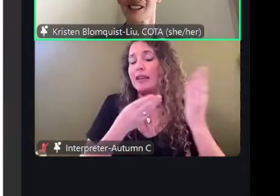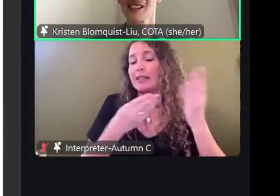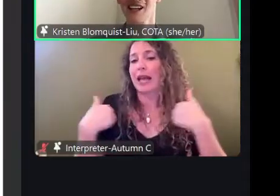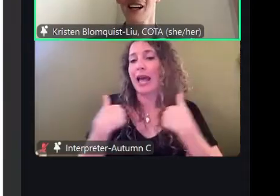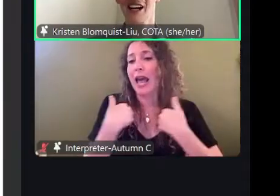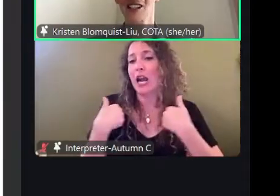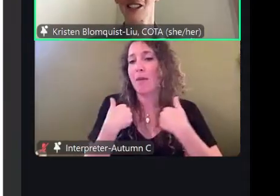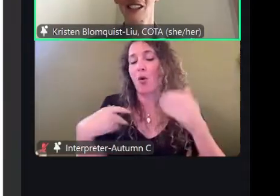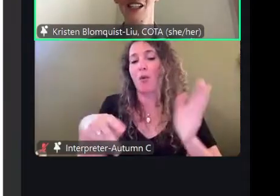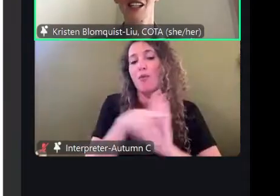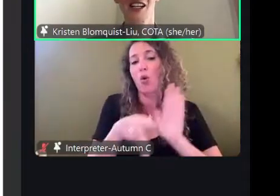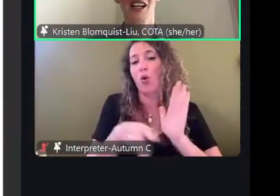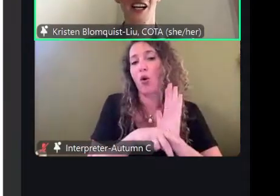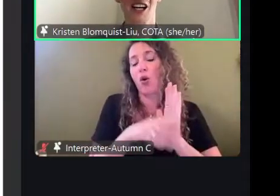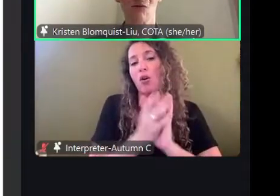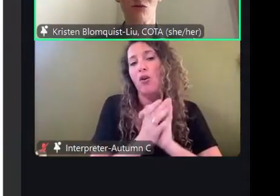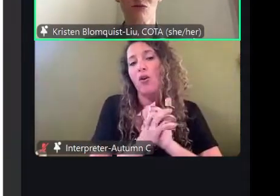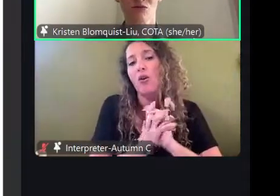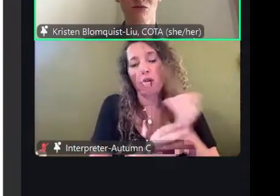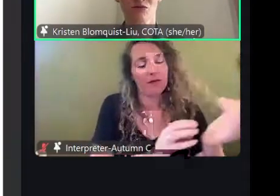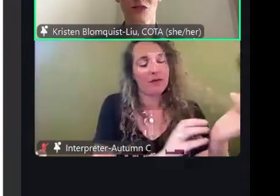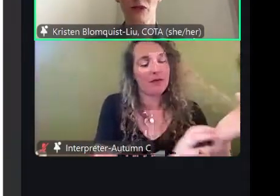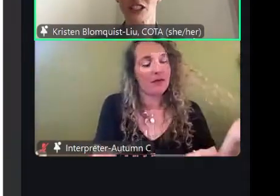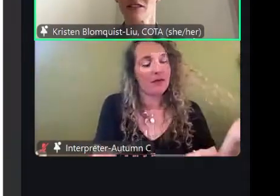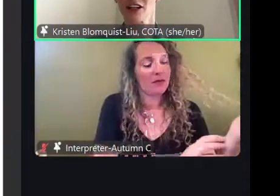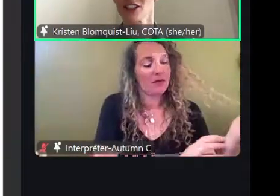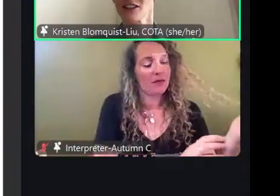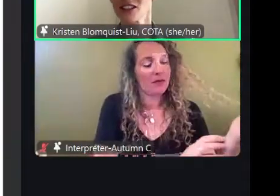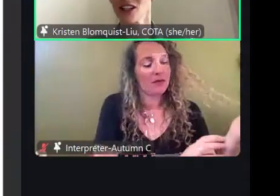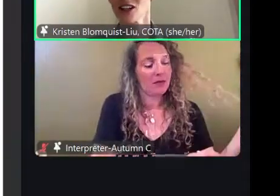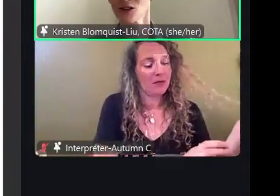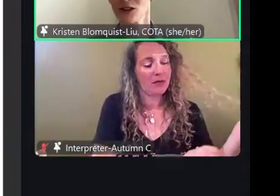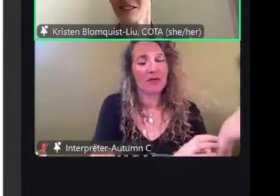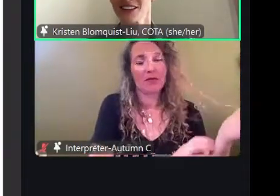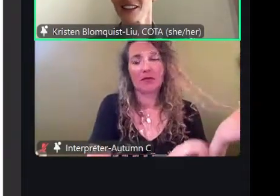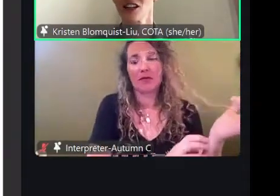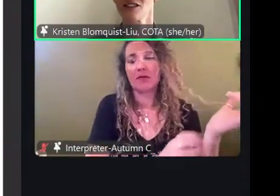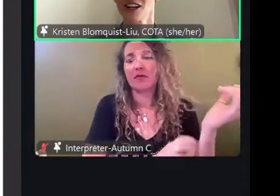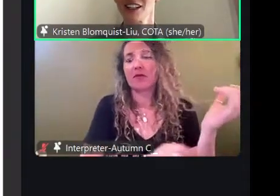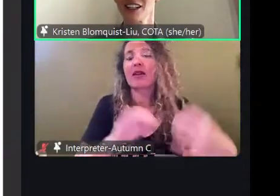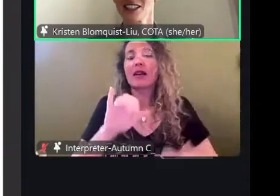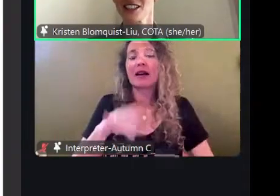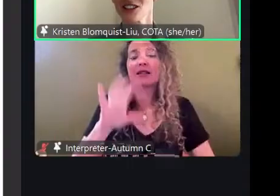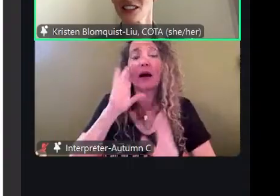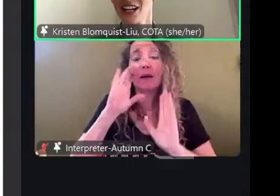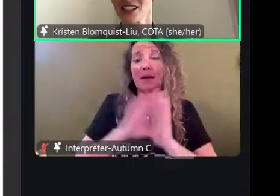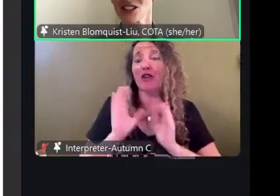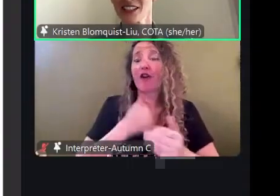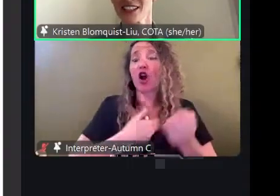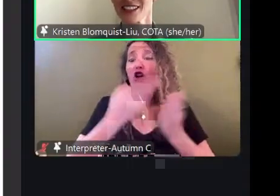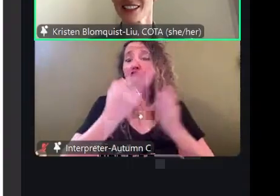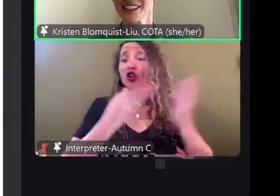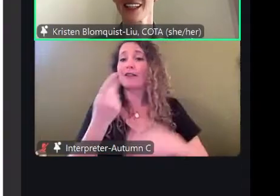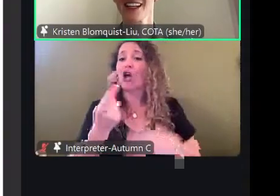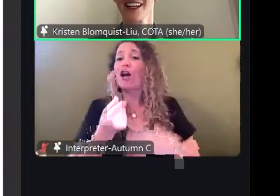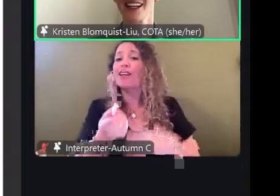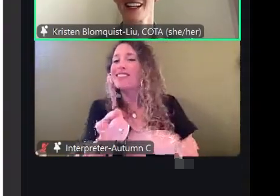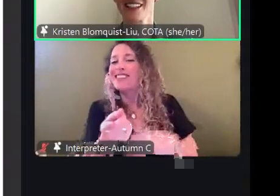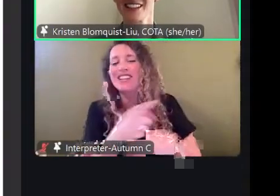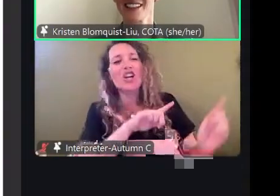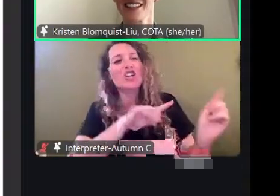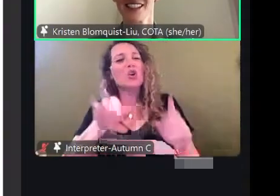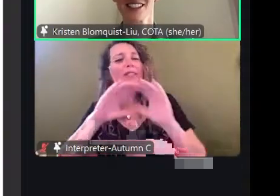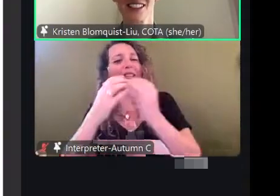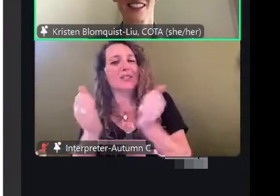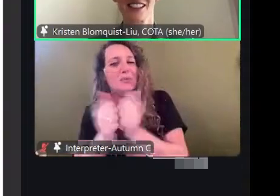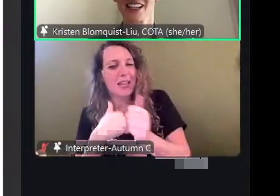And this is actually a picture of our service dog. We have a rough collie. She goes to classes with us,